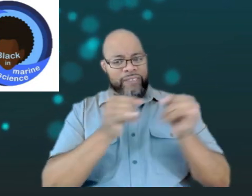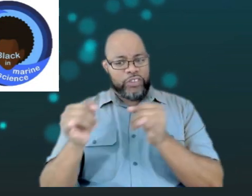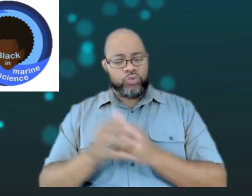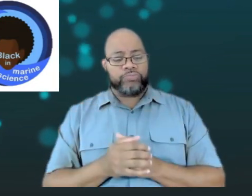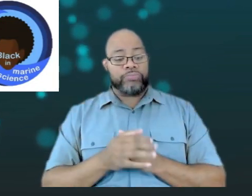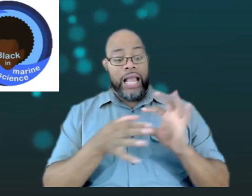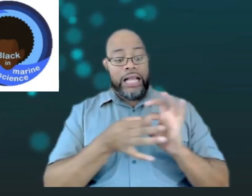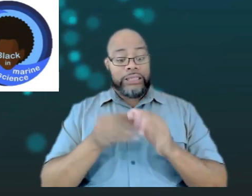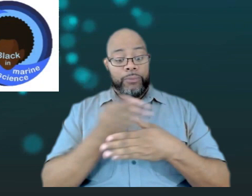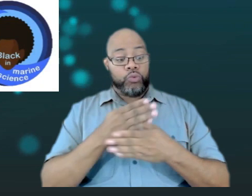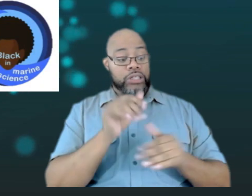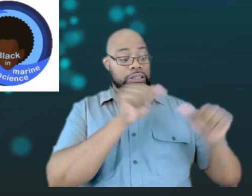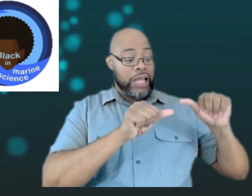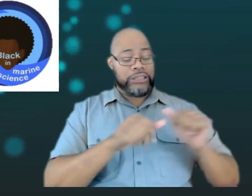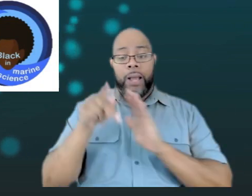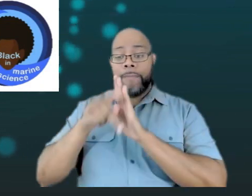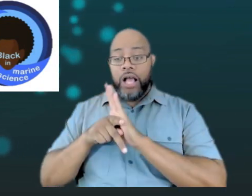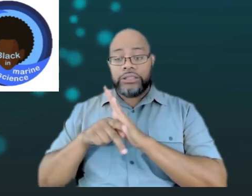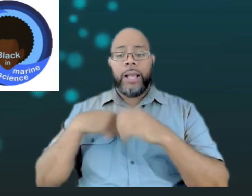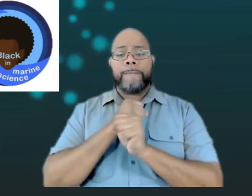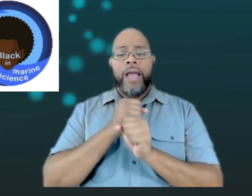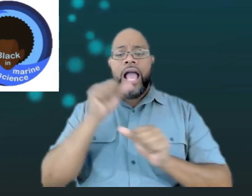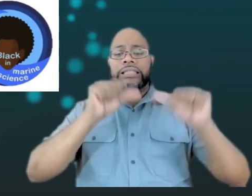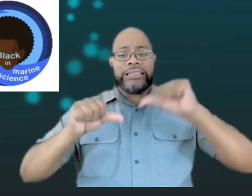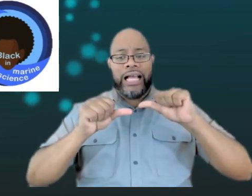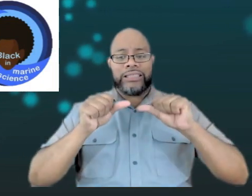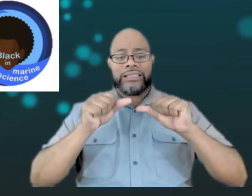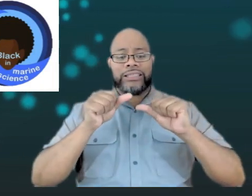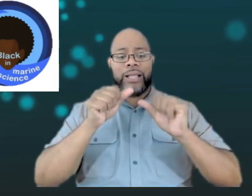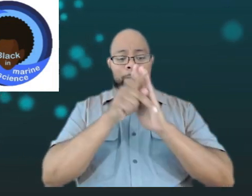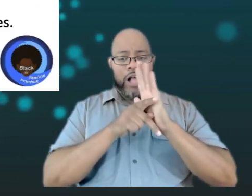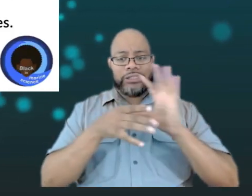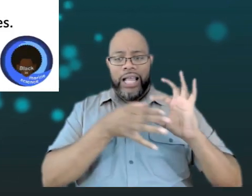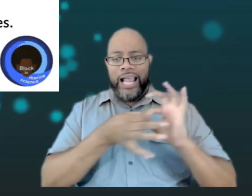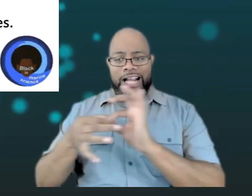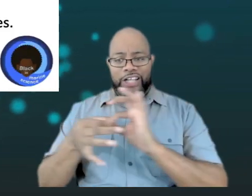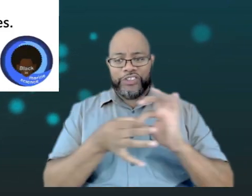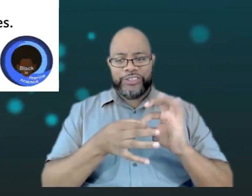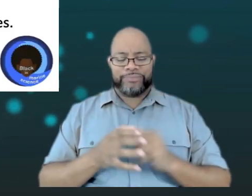between science and policy create science policy interfaces.